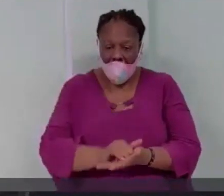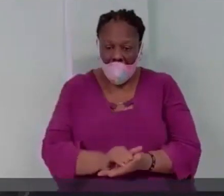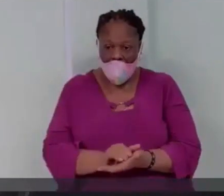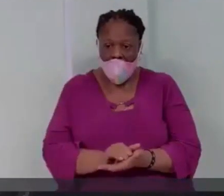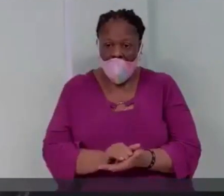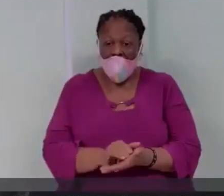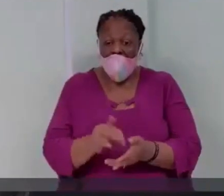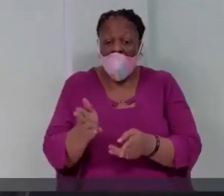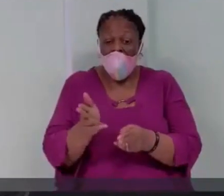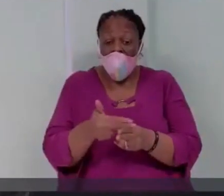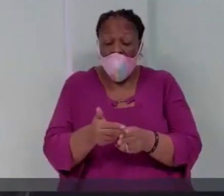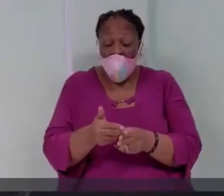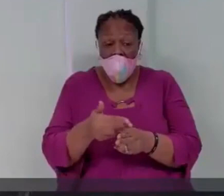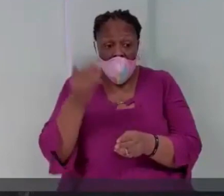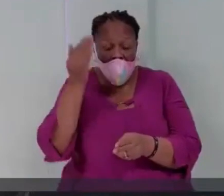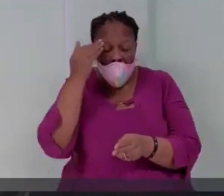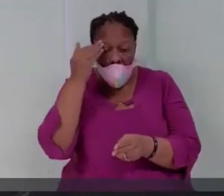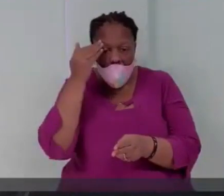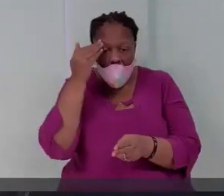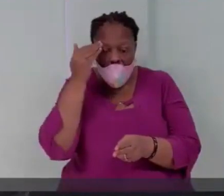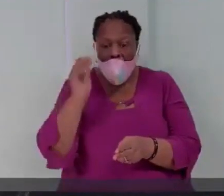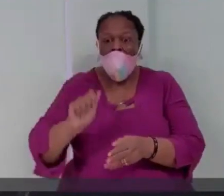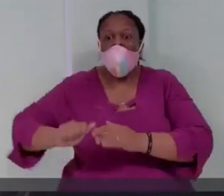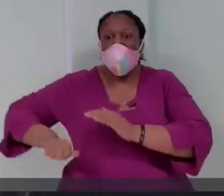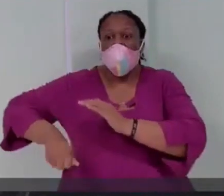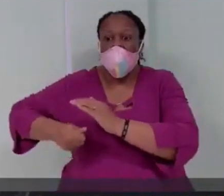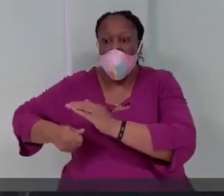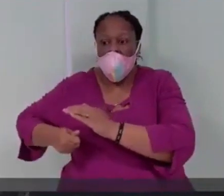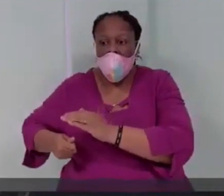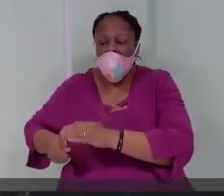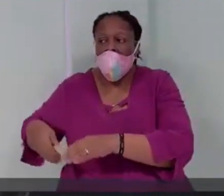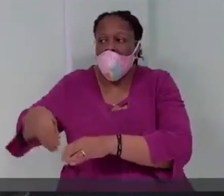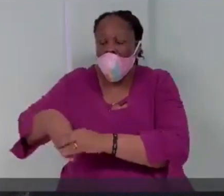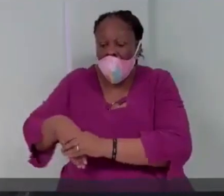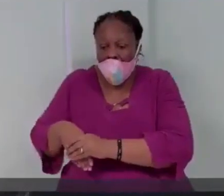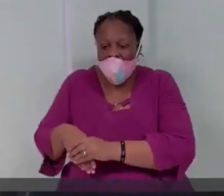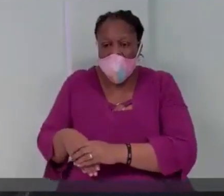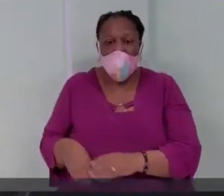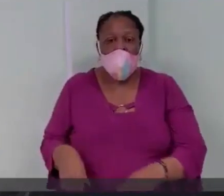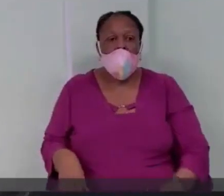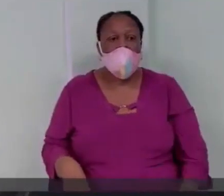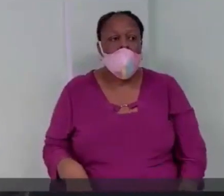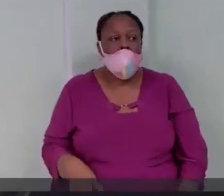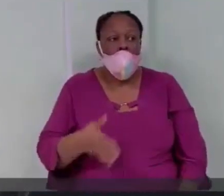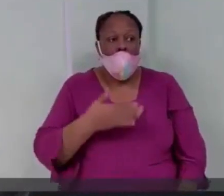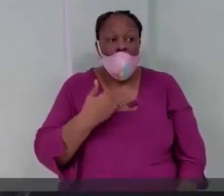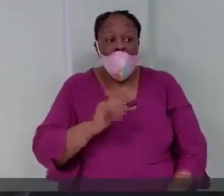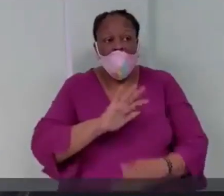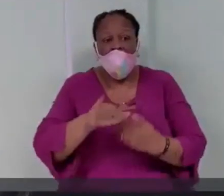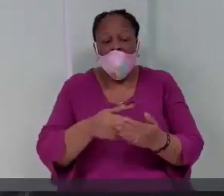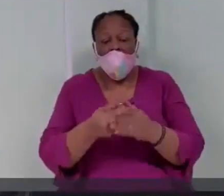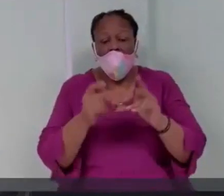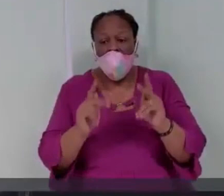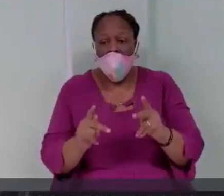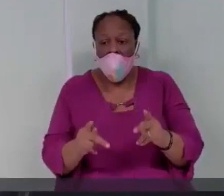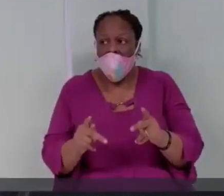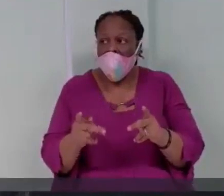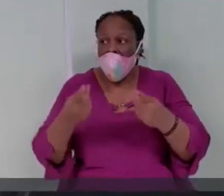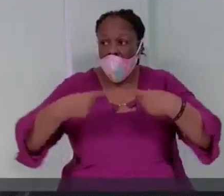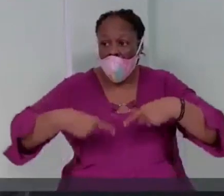as soon as this incident came to our attention, the COVID-19 task force activated its response